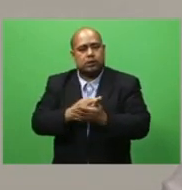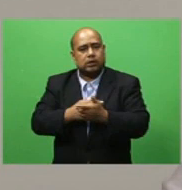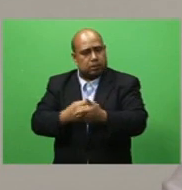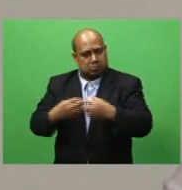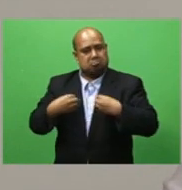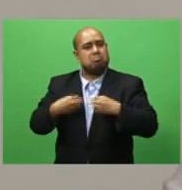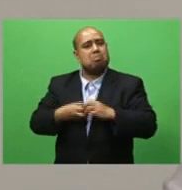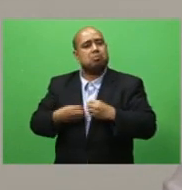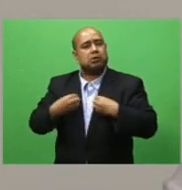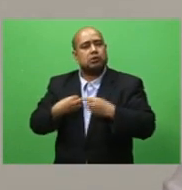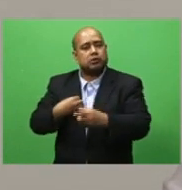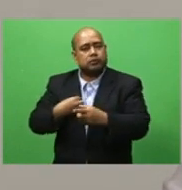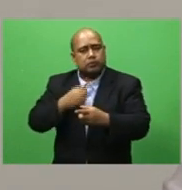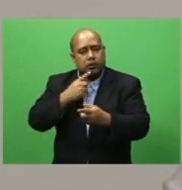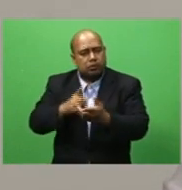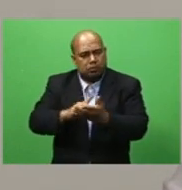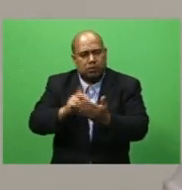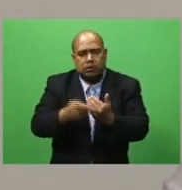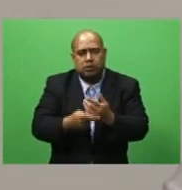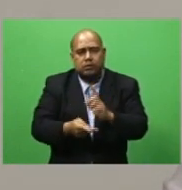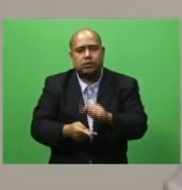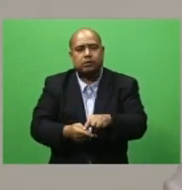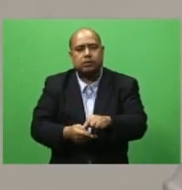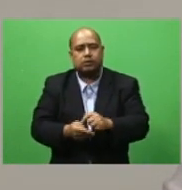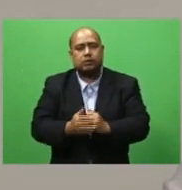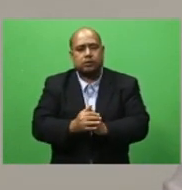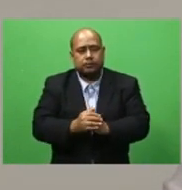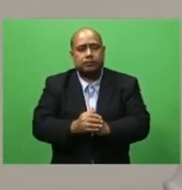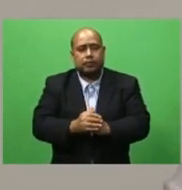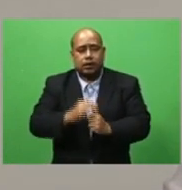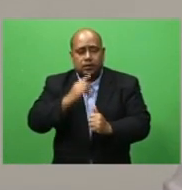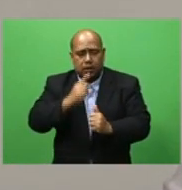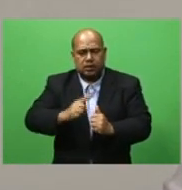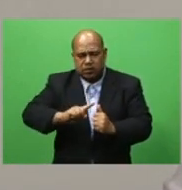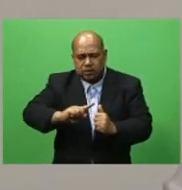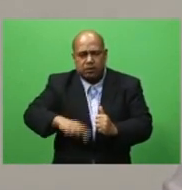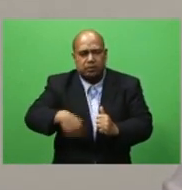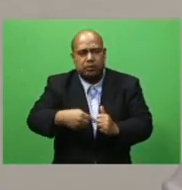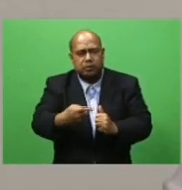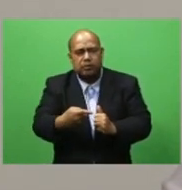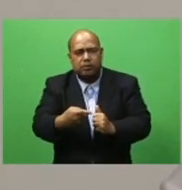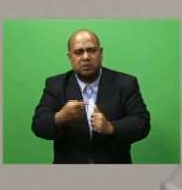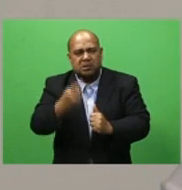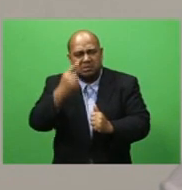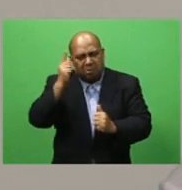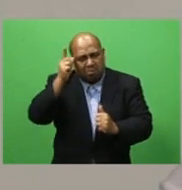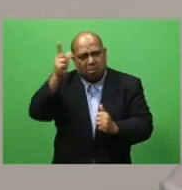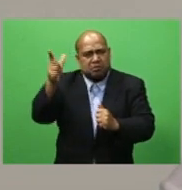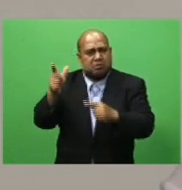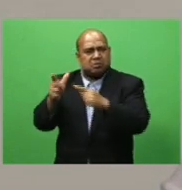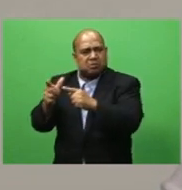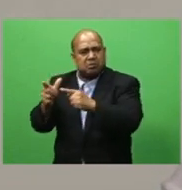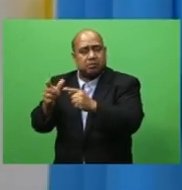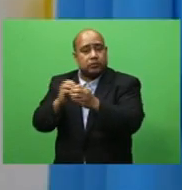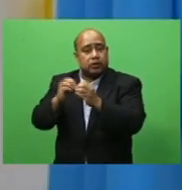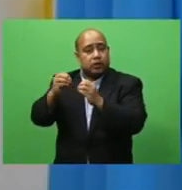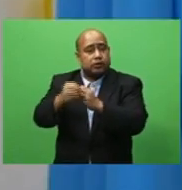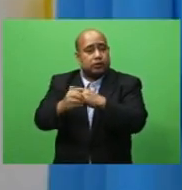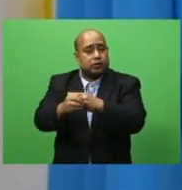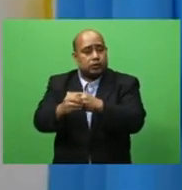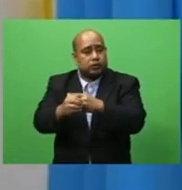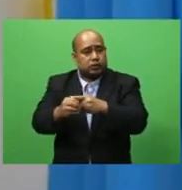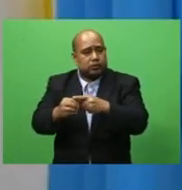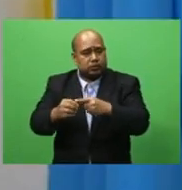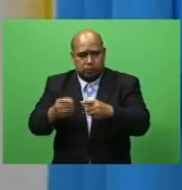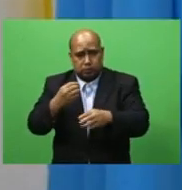They keep telling them that, this is not there. They say it's with the department's sleeping over it, not doing its job.